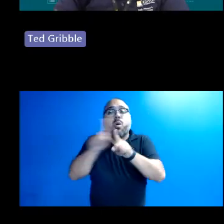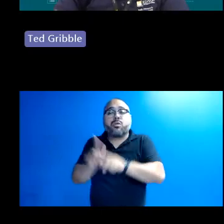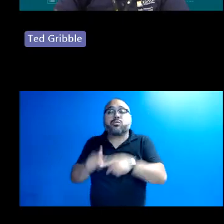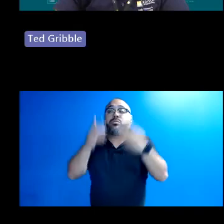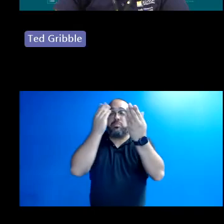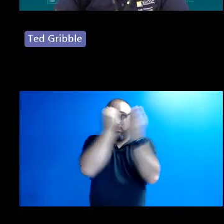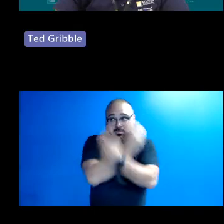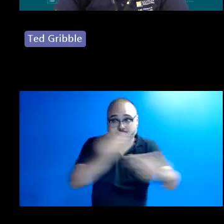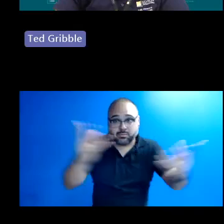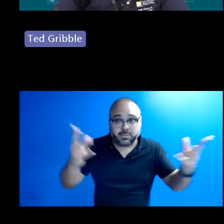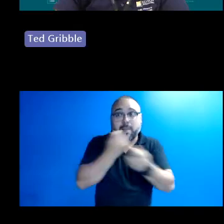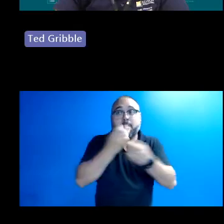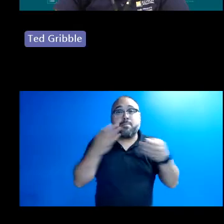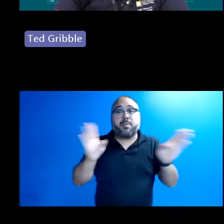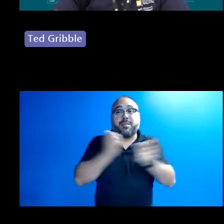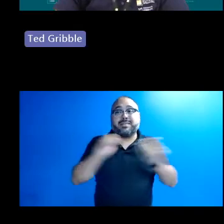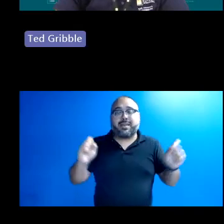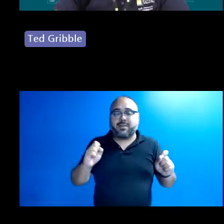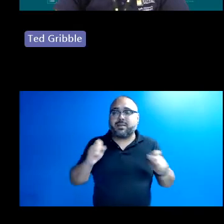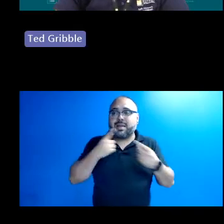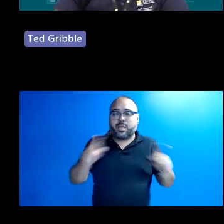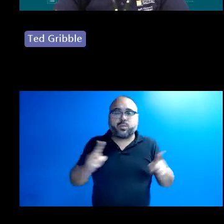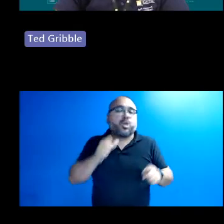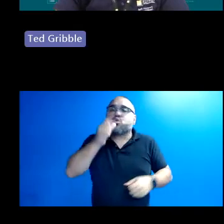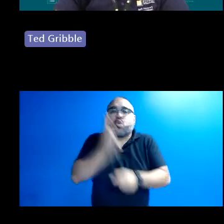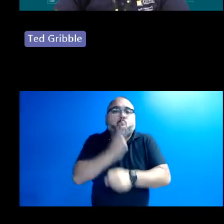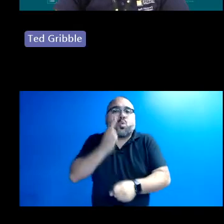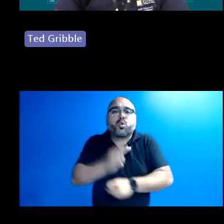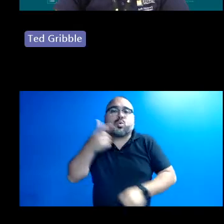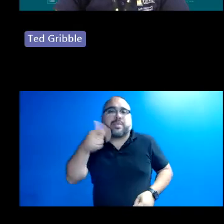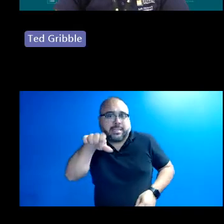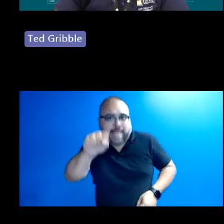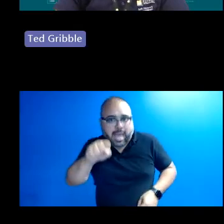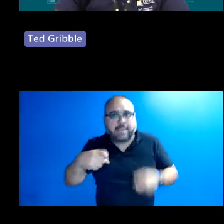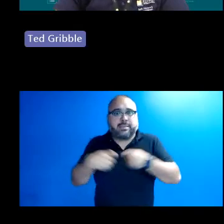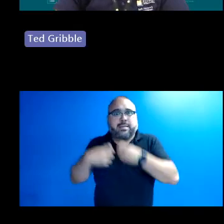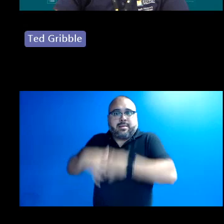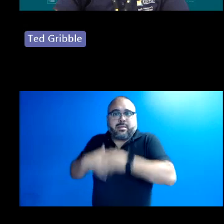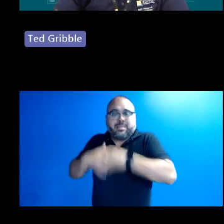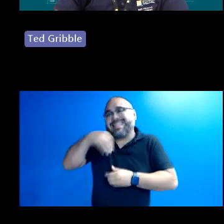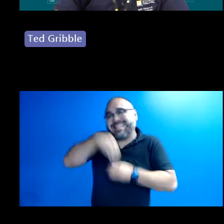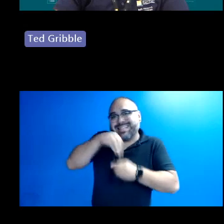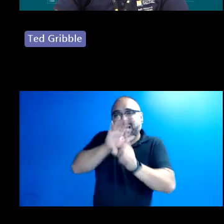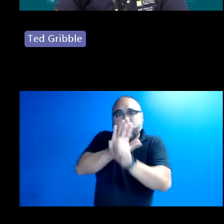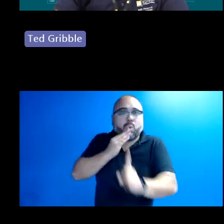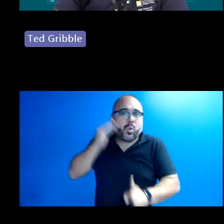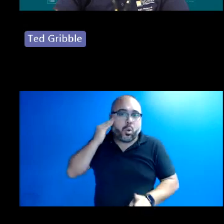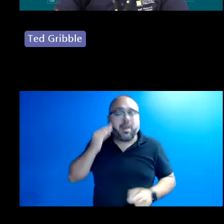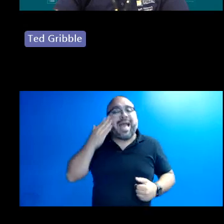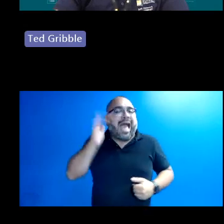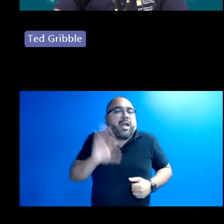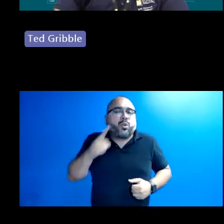do not run gas power generators indoors. I know that goes without saying for most of us, but we've seen tragic incidents where